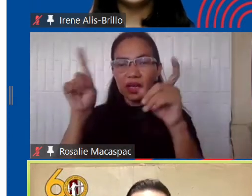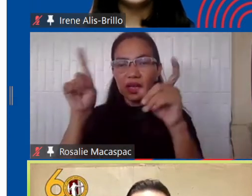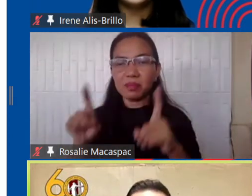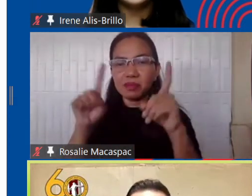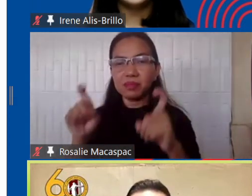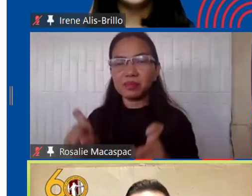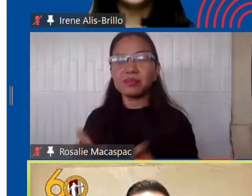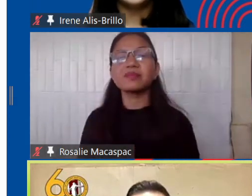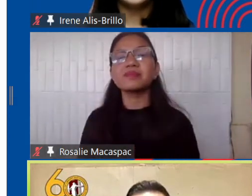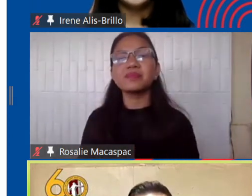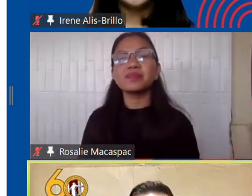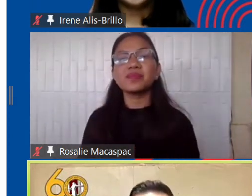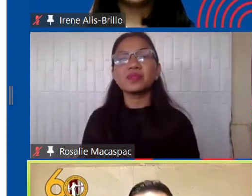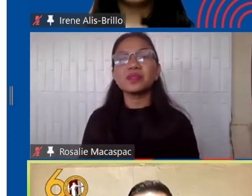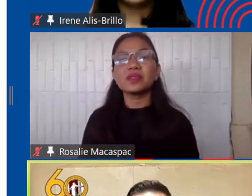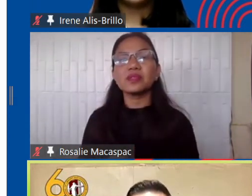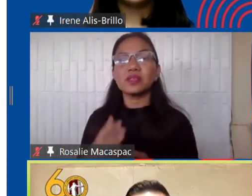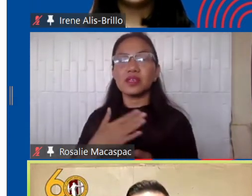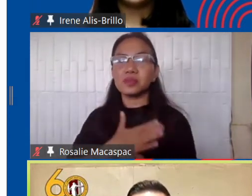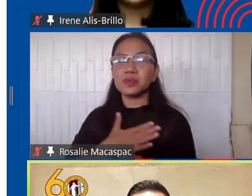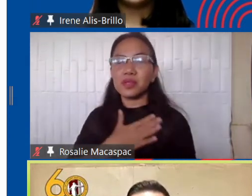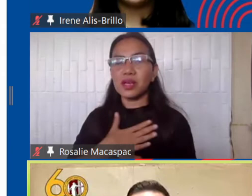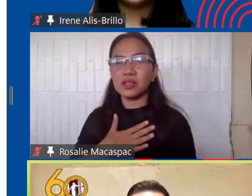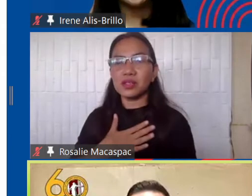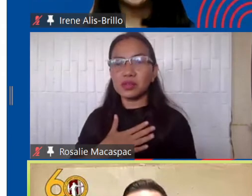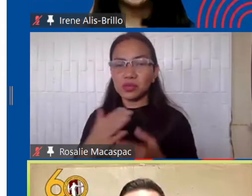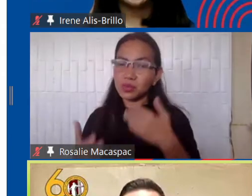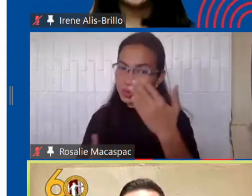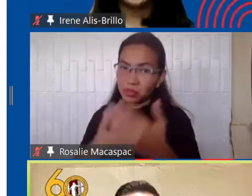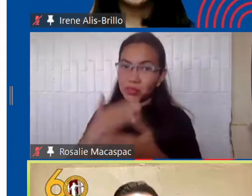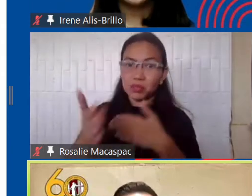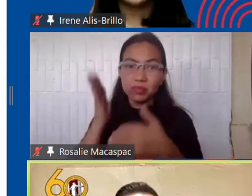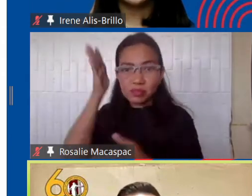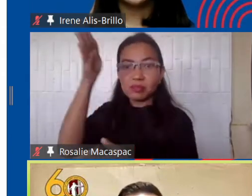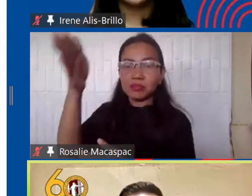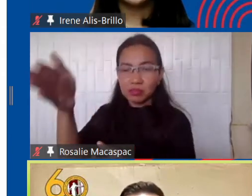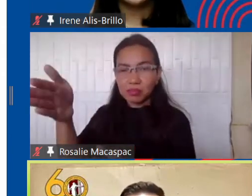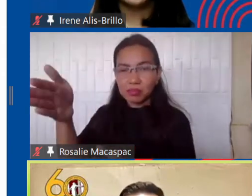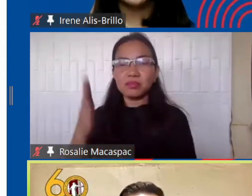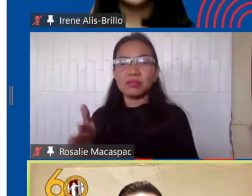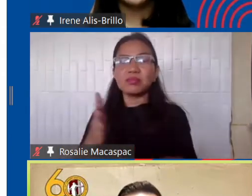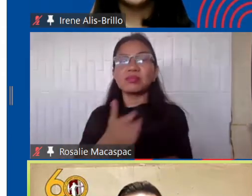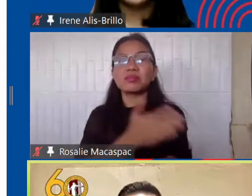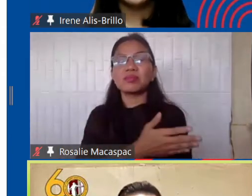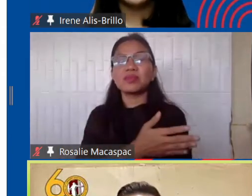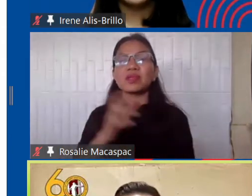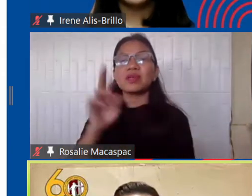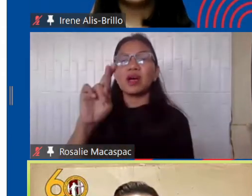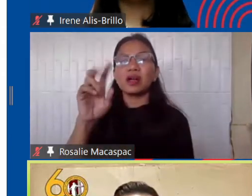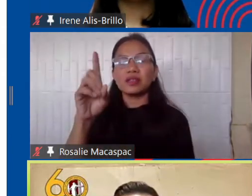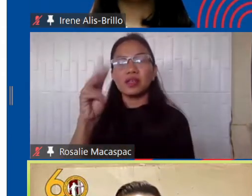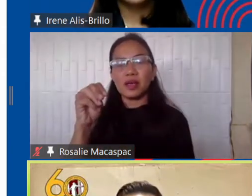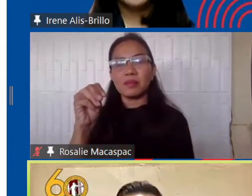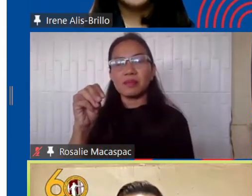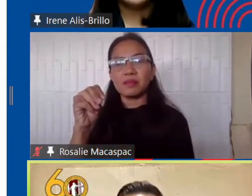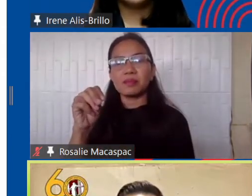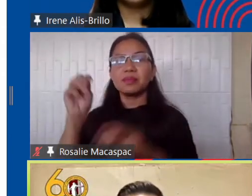but if you want to go the extra mile, you can include research data management topics.